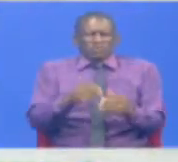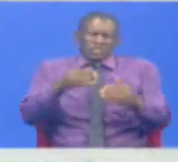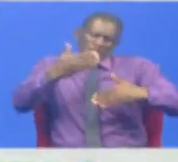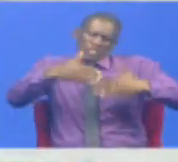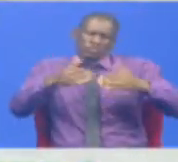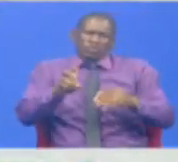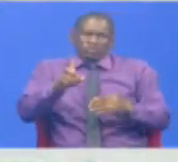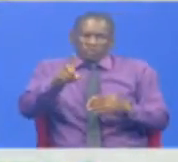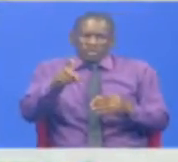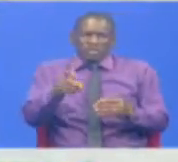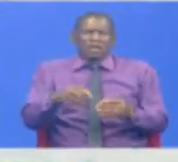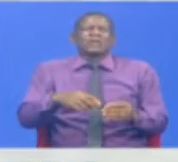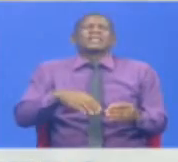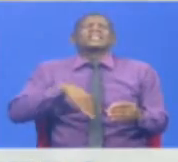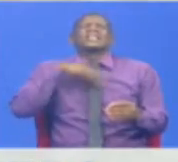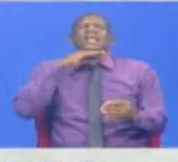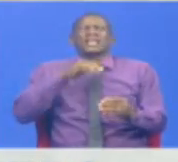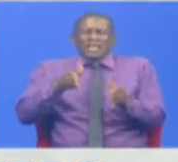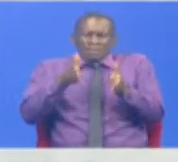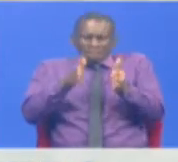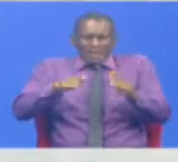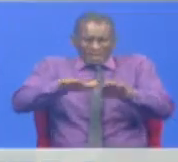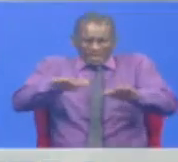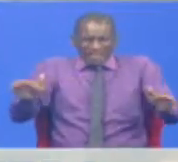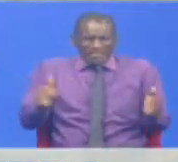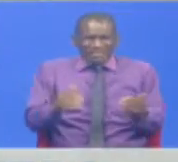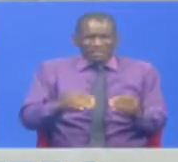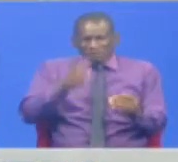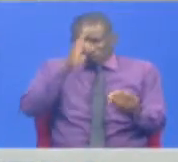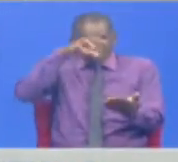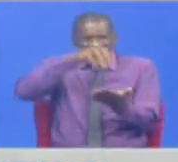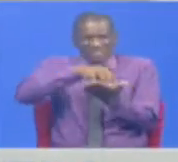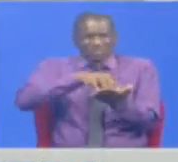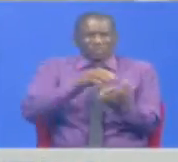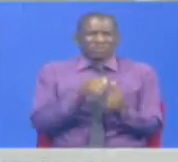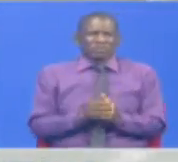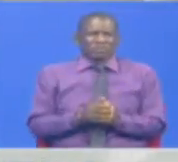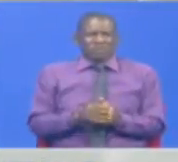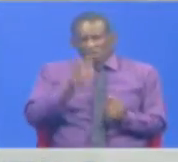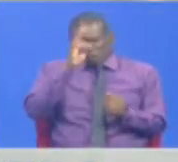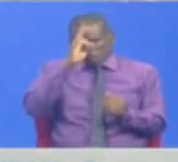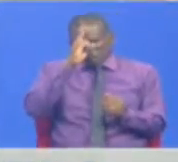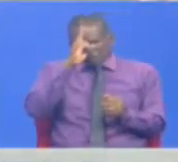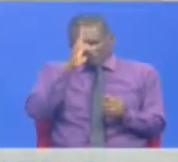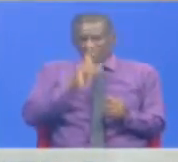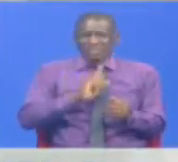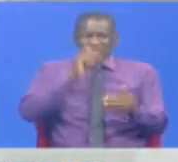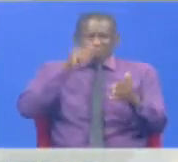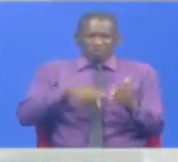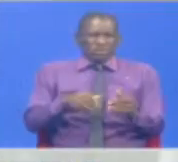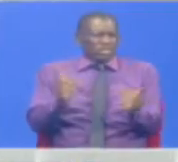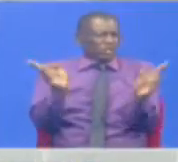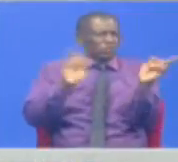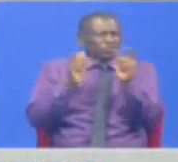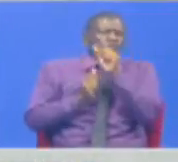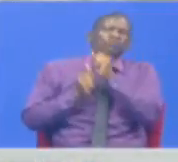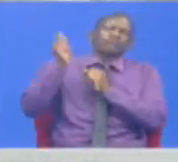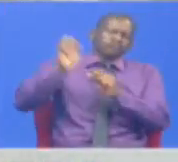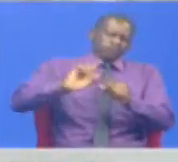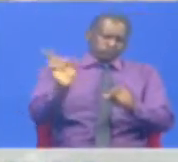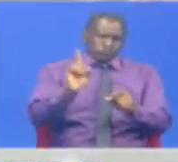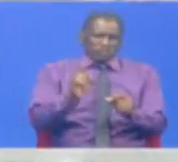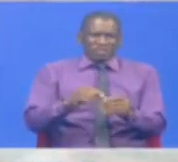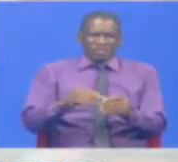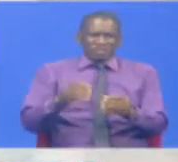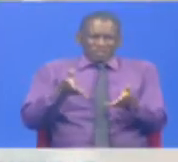also died at Parklands police station under unclear circumstances. Police ruled it as suicide. The current graft case